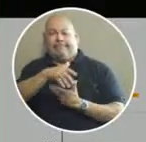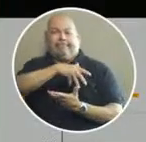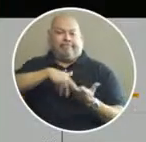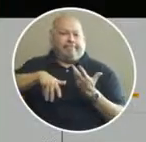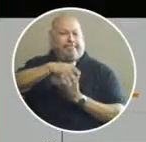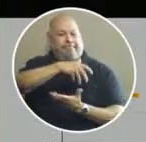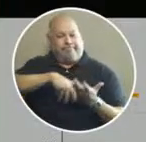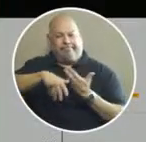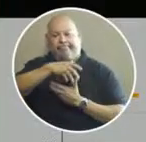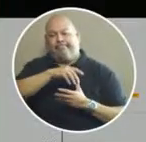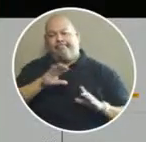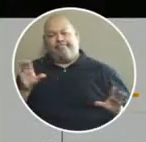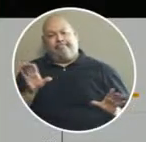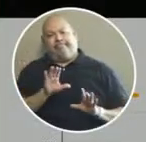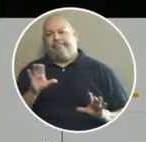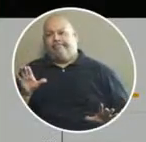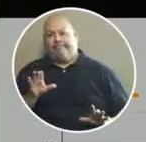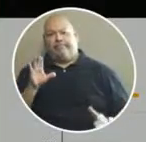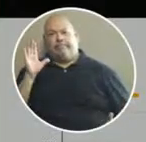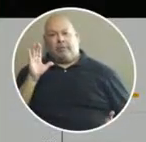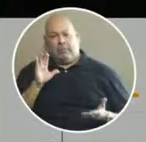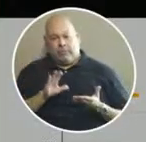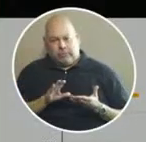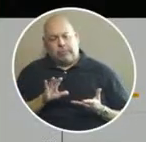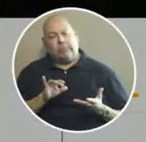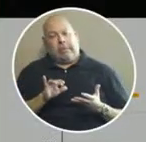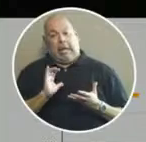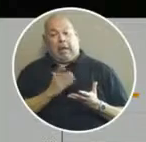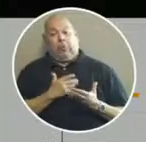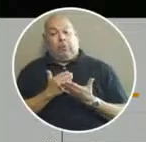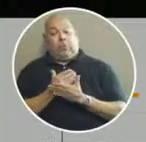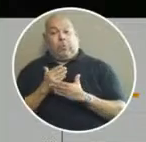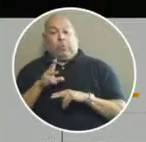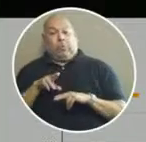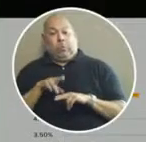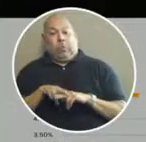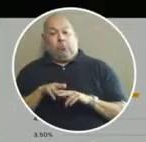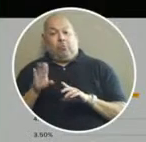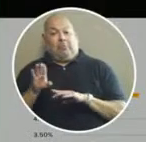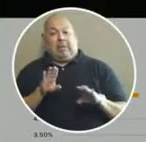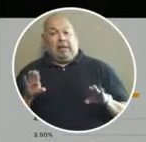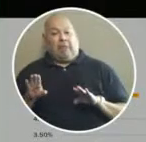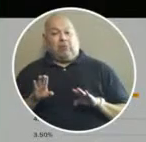to definitely adapt to the new norm. Next slide, please.